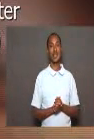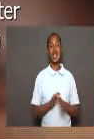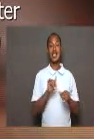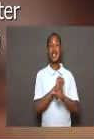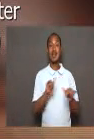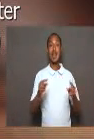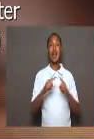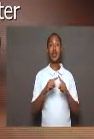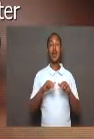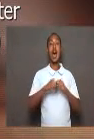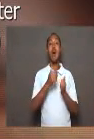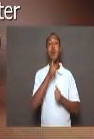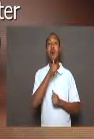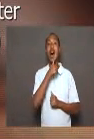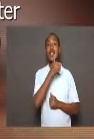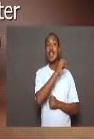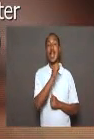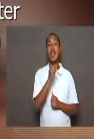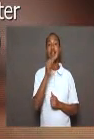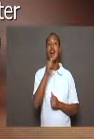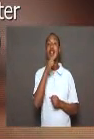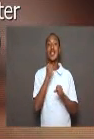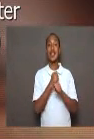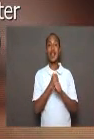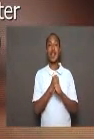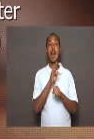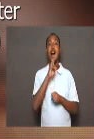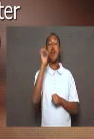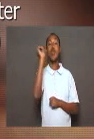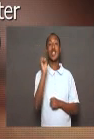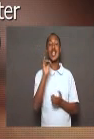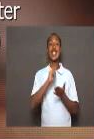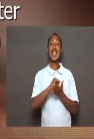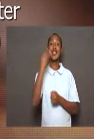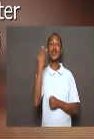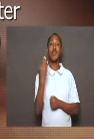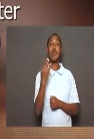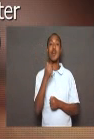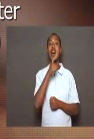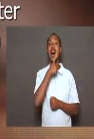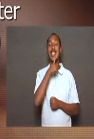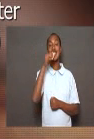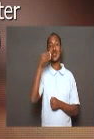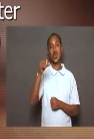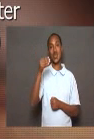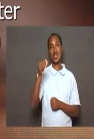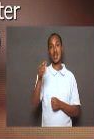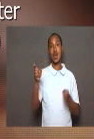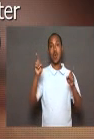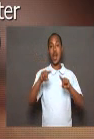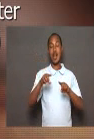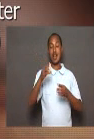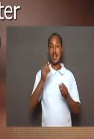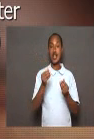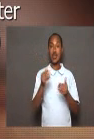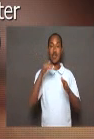Similar to how acid anhydrides are oxides that form acid solutions when they